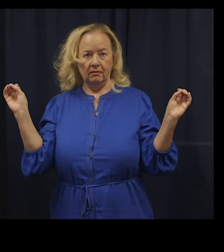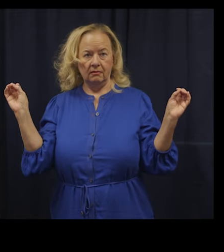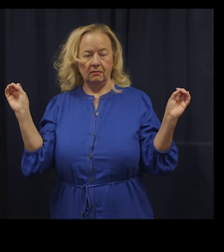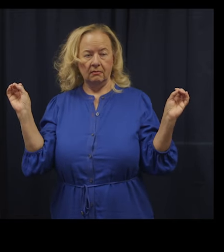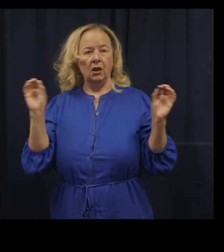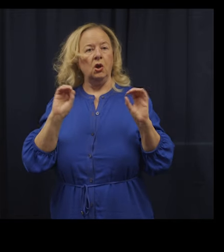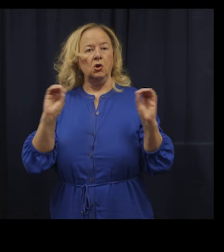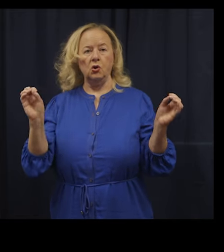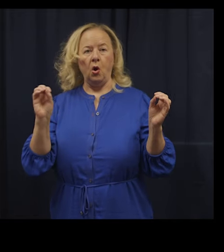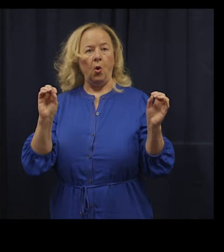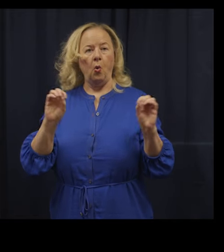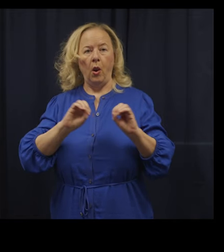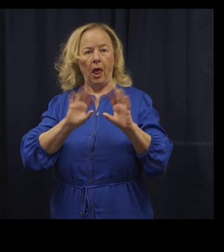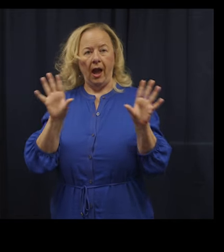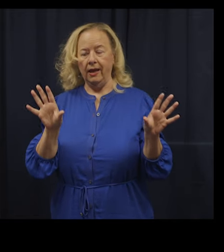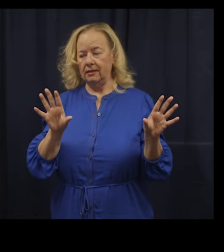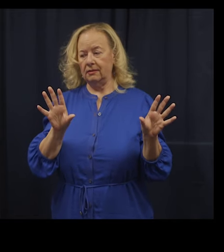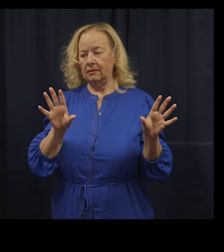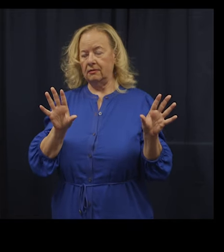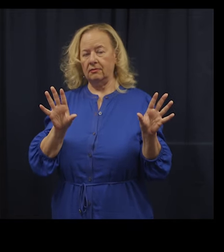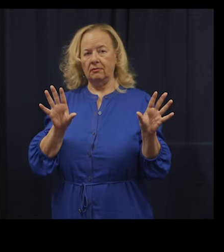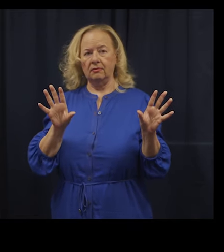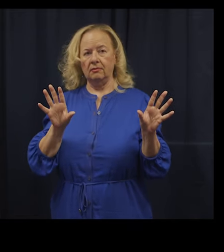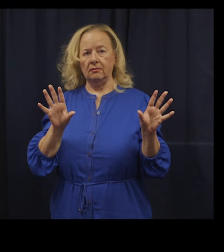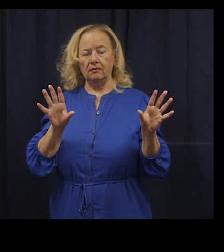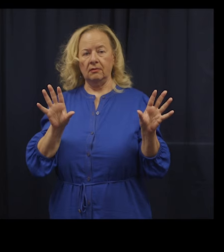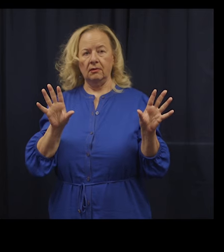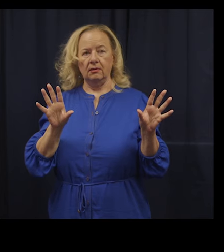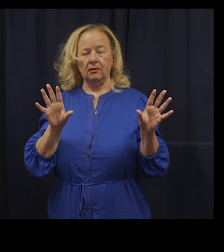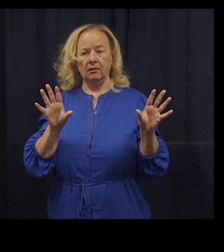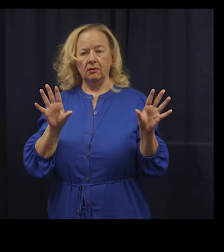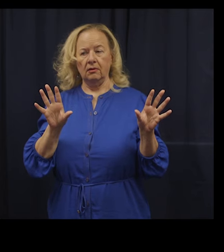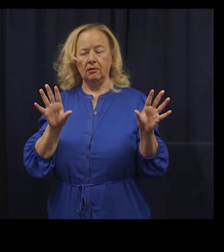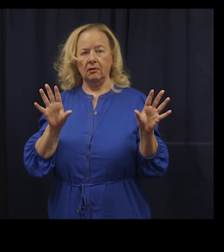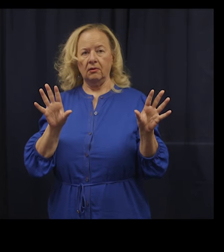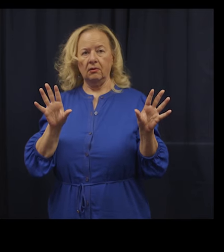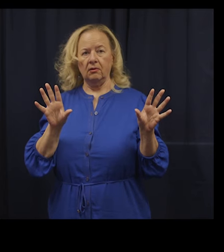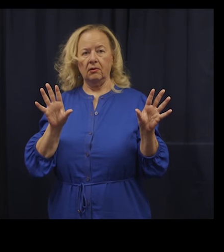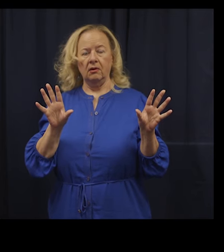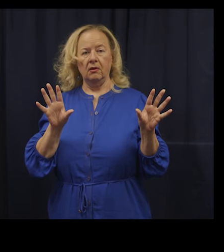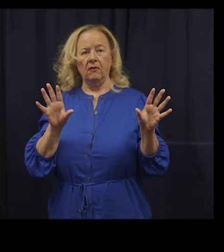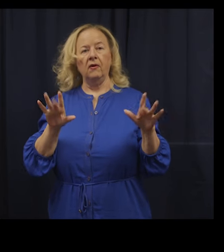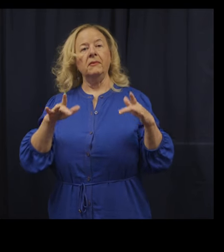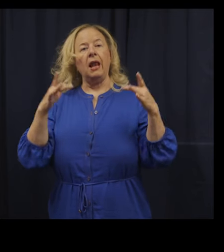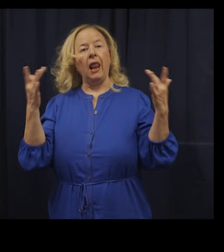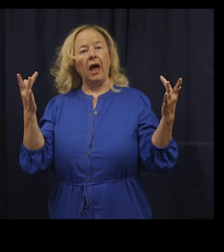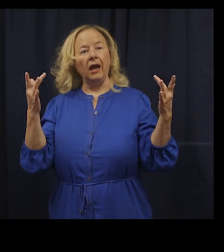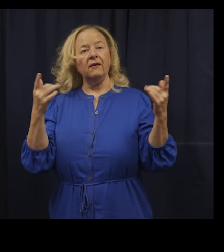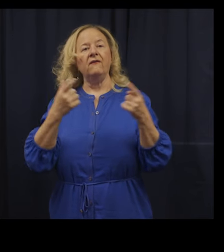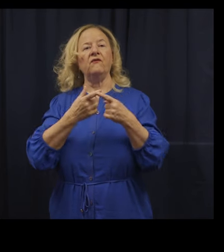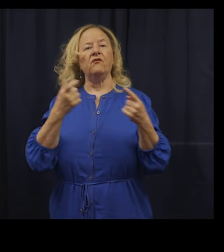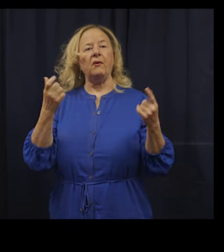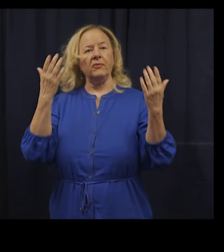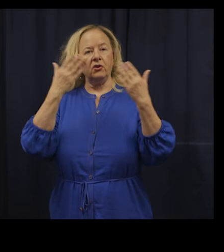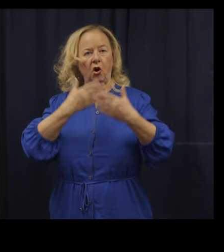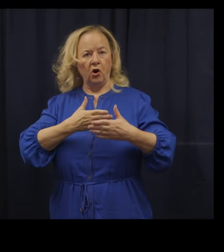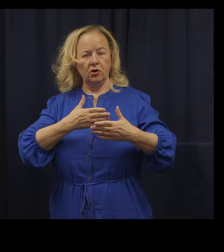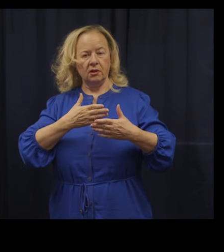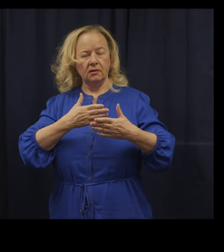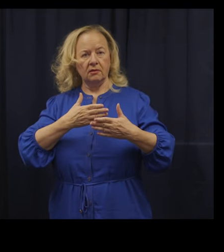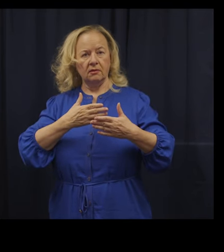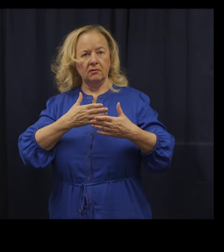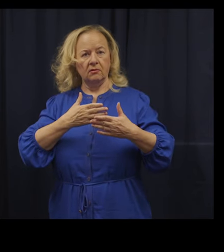for 4 days in that darkness. And then he put lights in the darkness. And I think that represents